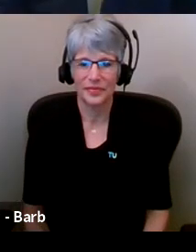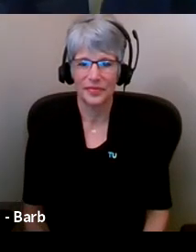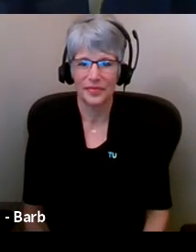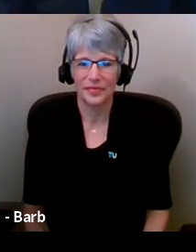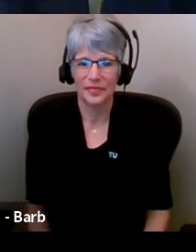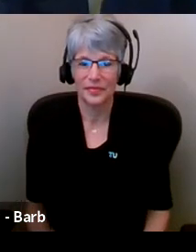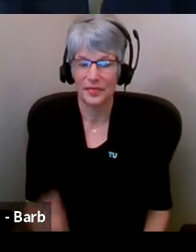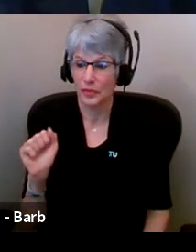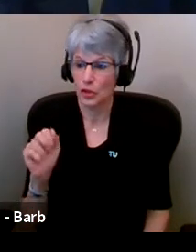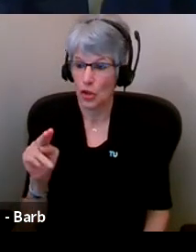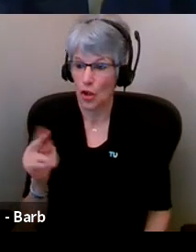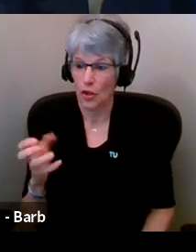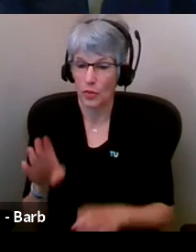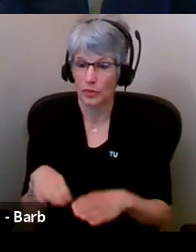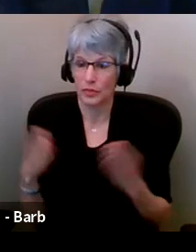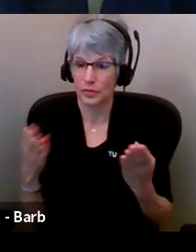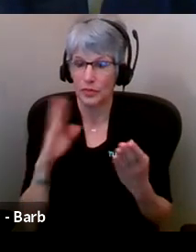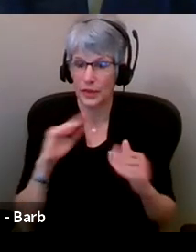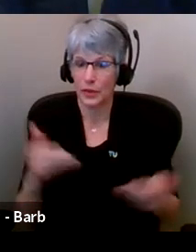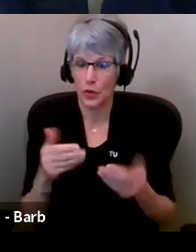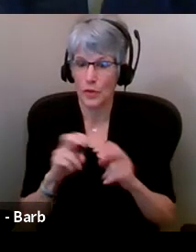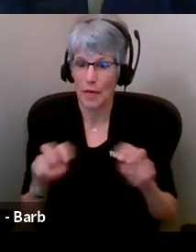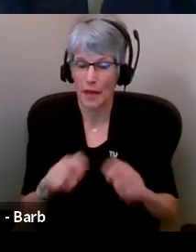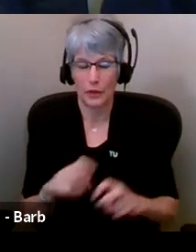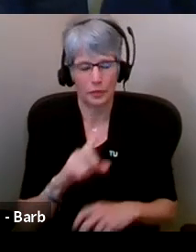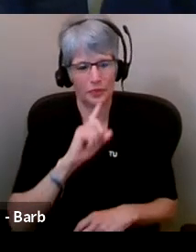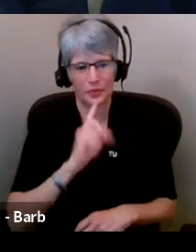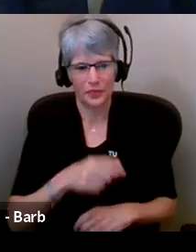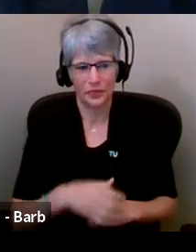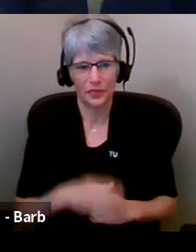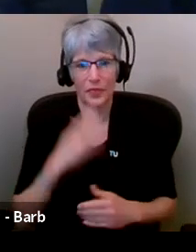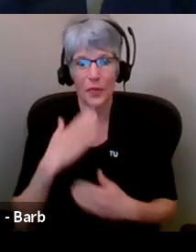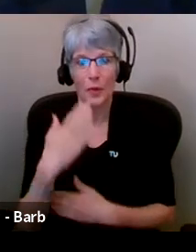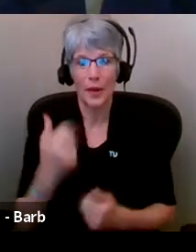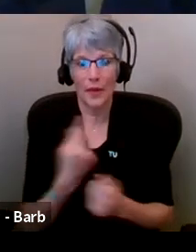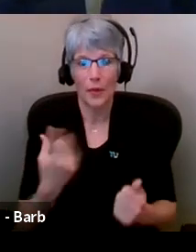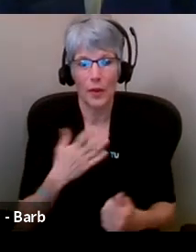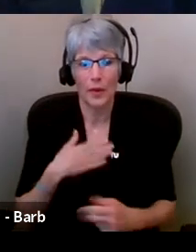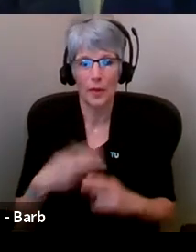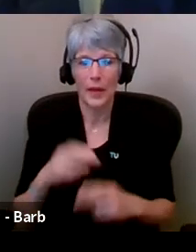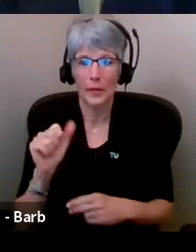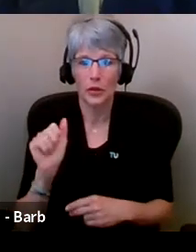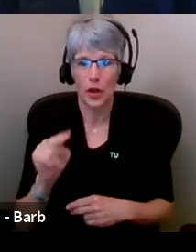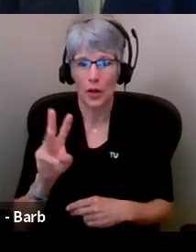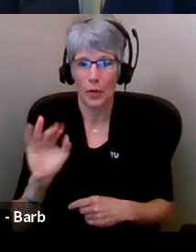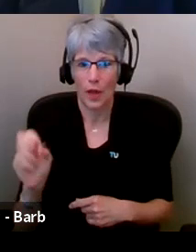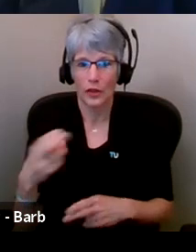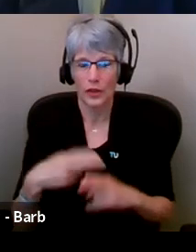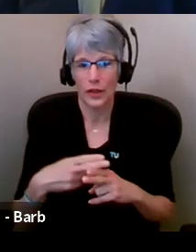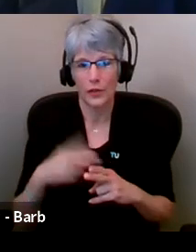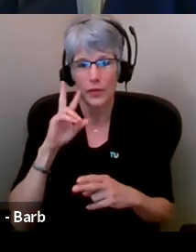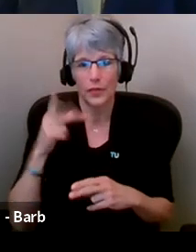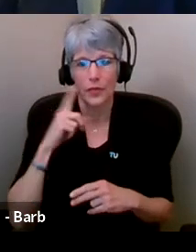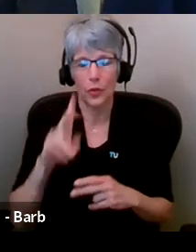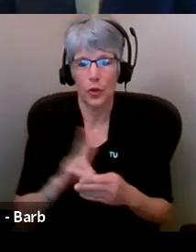Sean, do you want to begin by introducing the panel for us? Sure thing. Good morning, everybody. I'm Sean Welsh. I'm the Interim Vice President for University Marketing